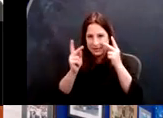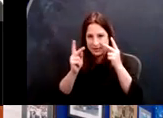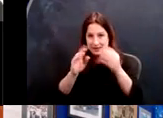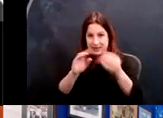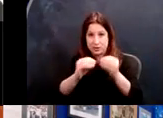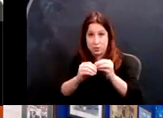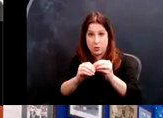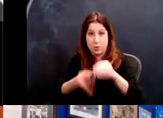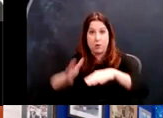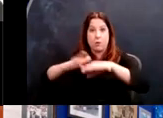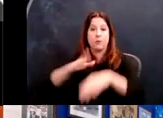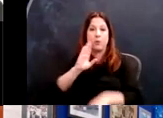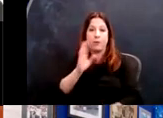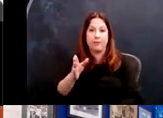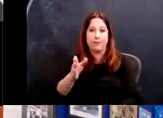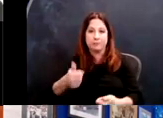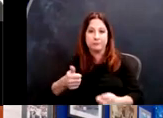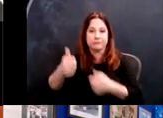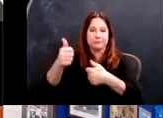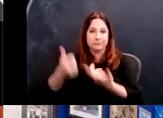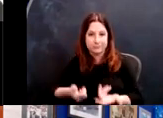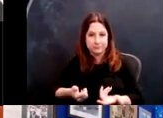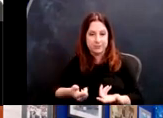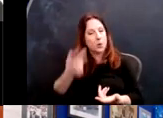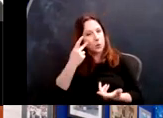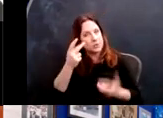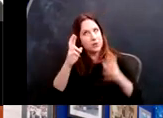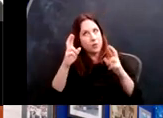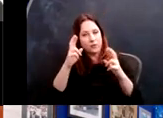will increase, that individual is indeed,